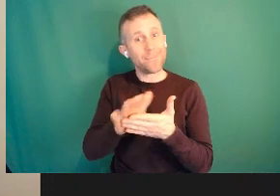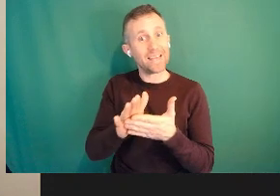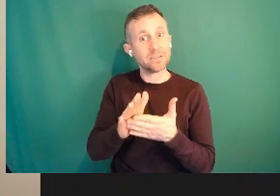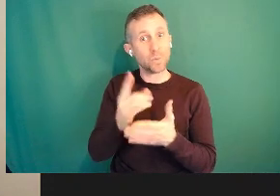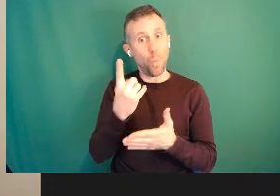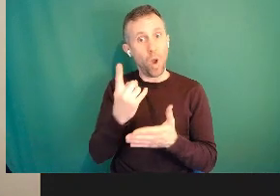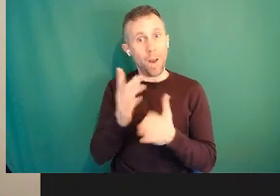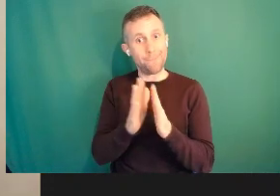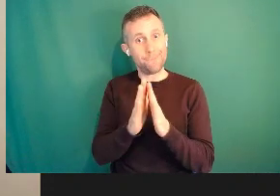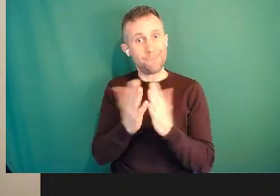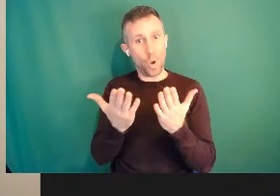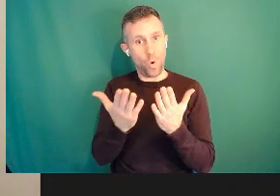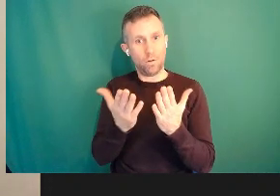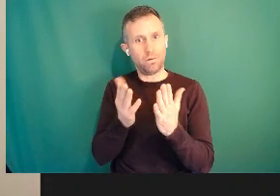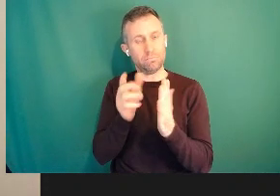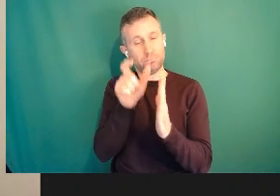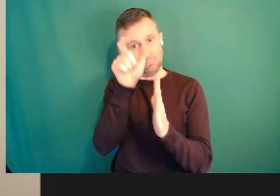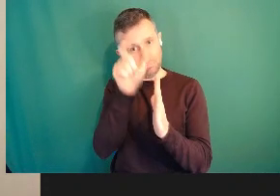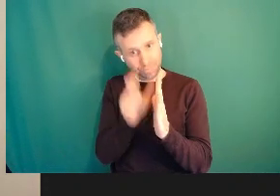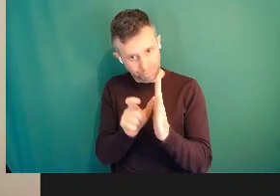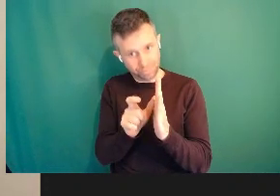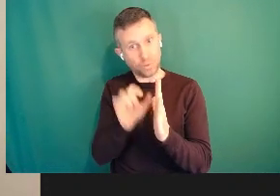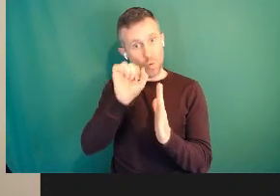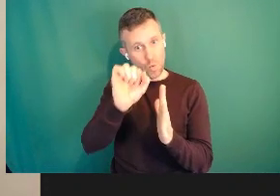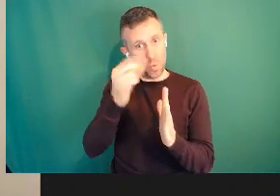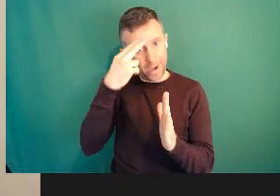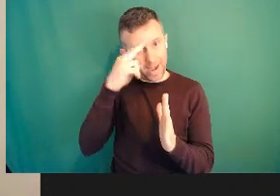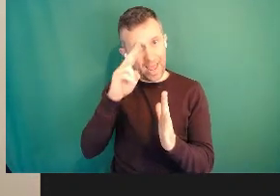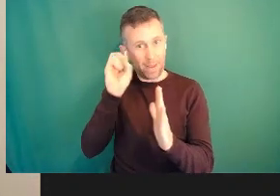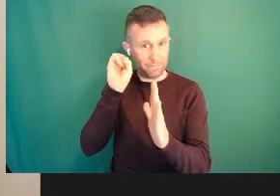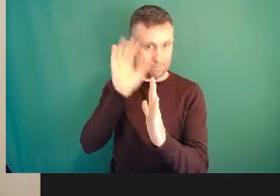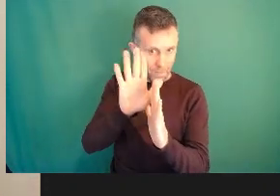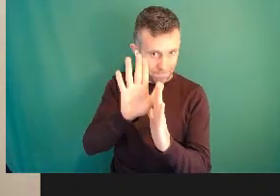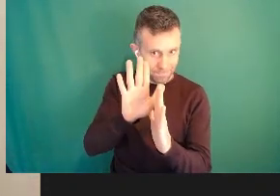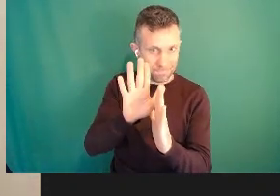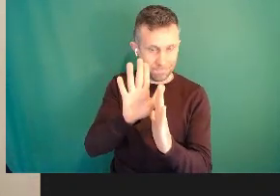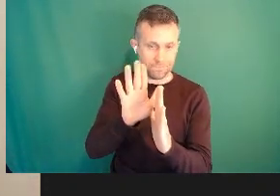Thomas's letter, a replica.